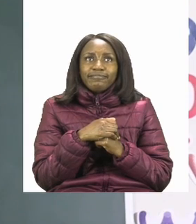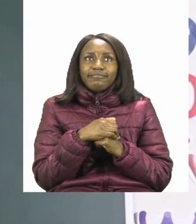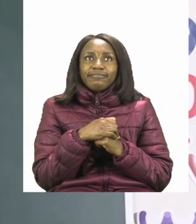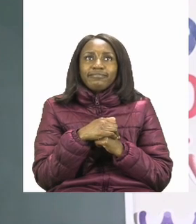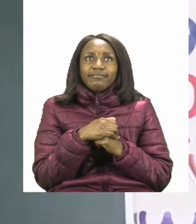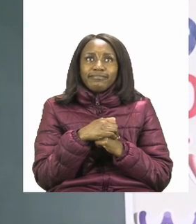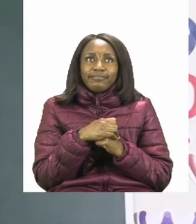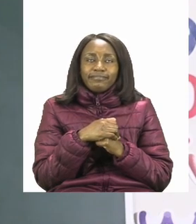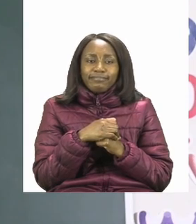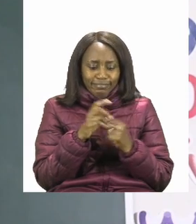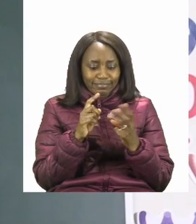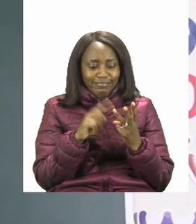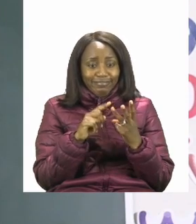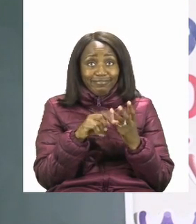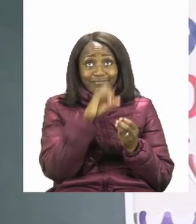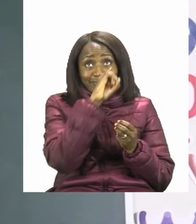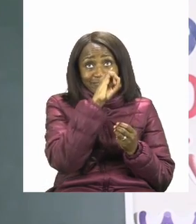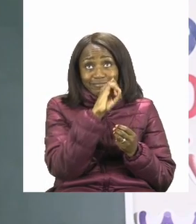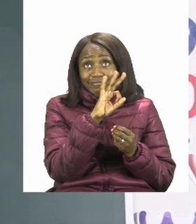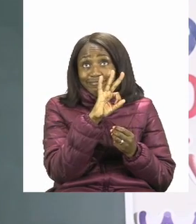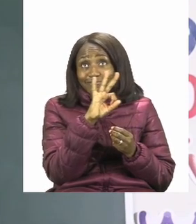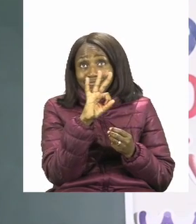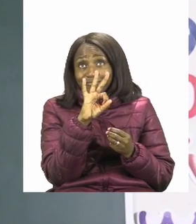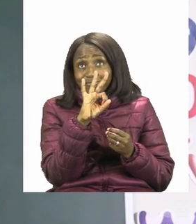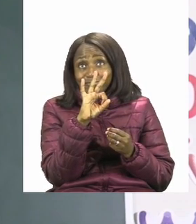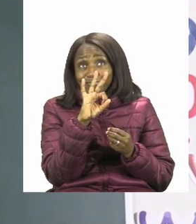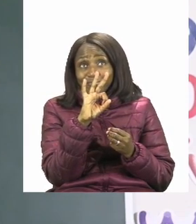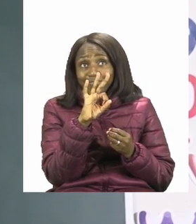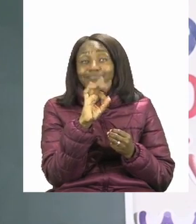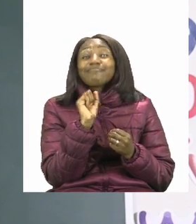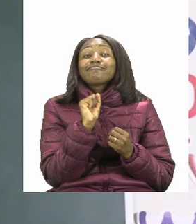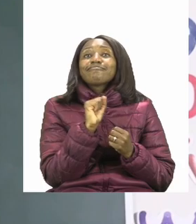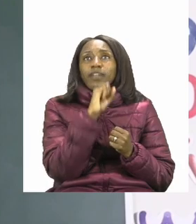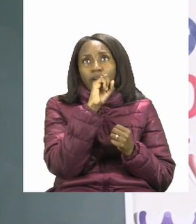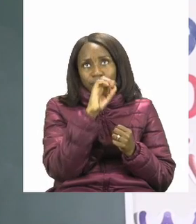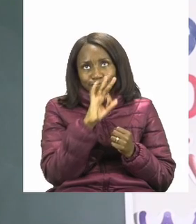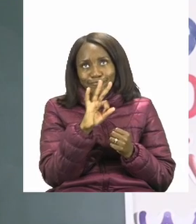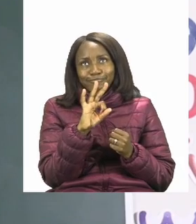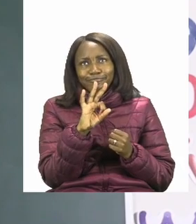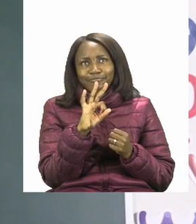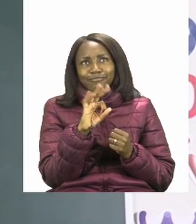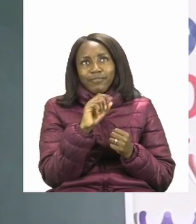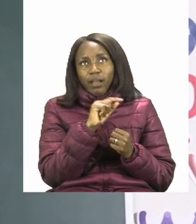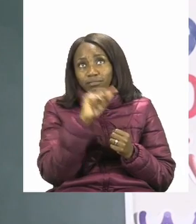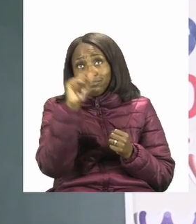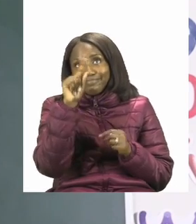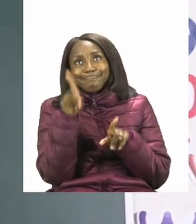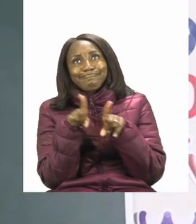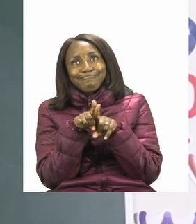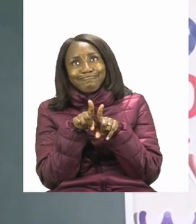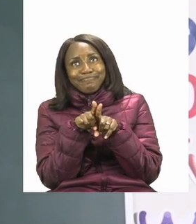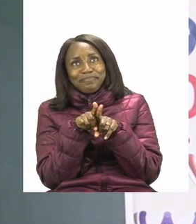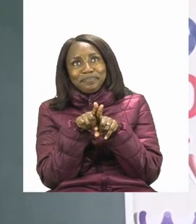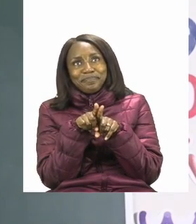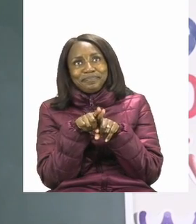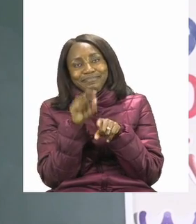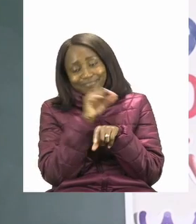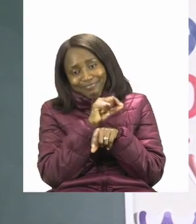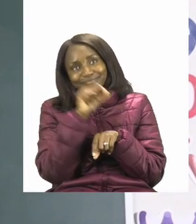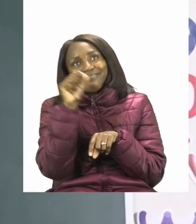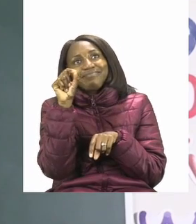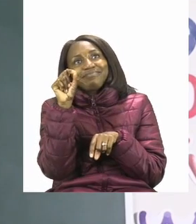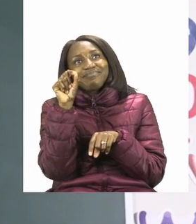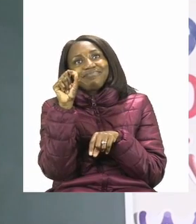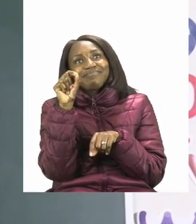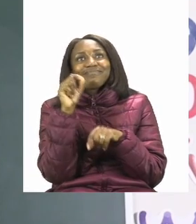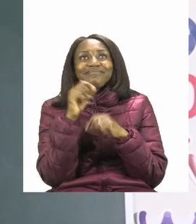Then the last one that we're going to do together is the word if. If, if, if. So